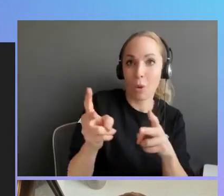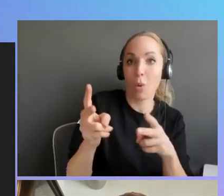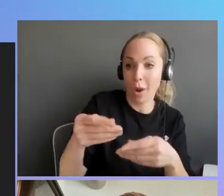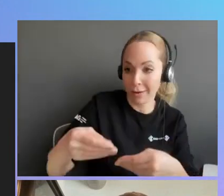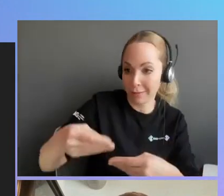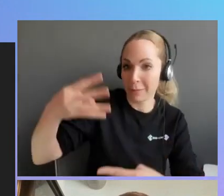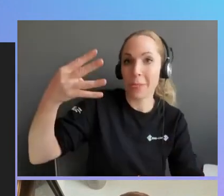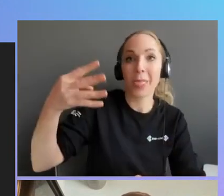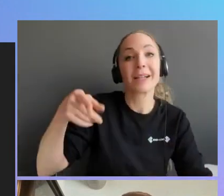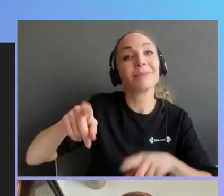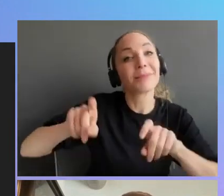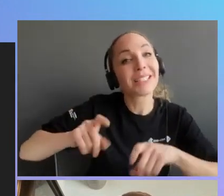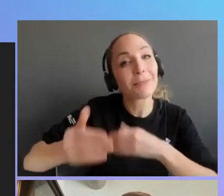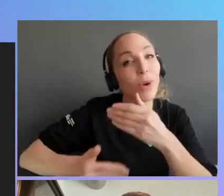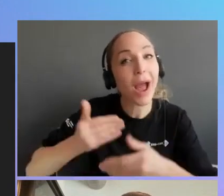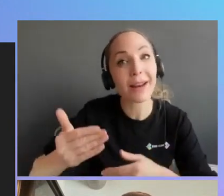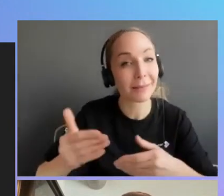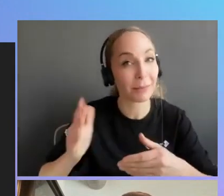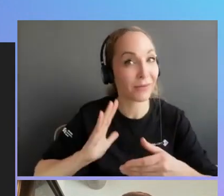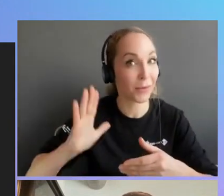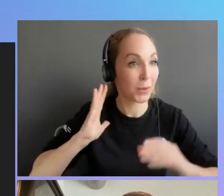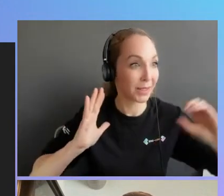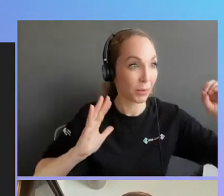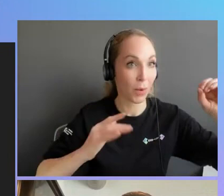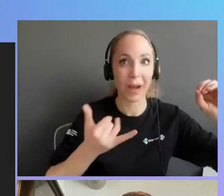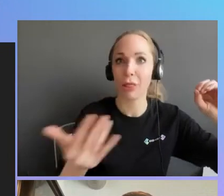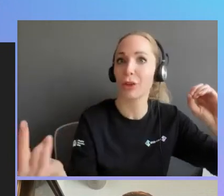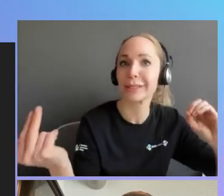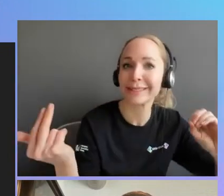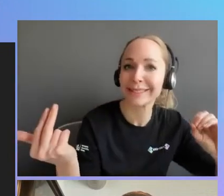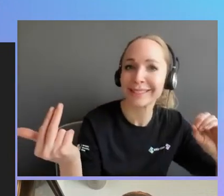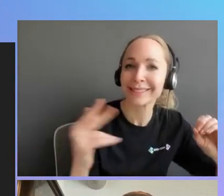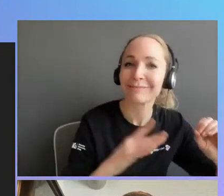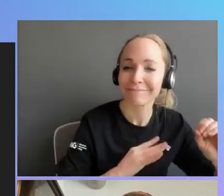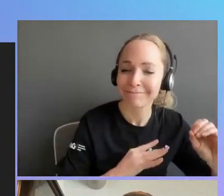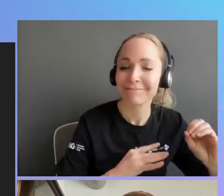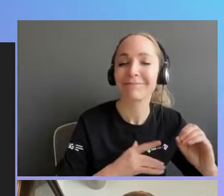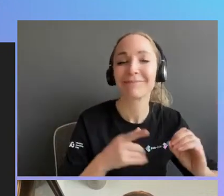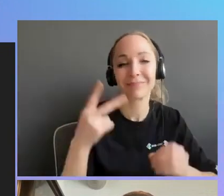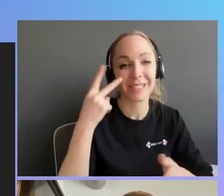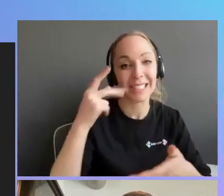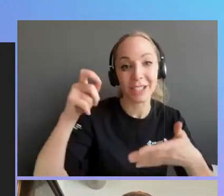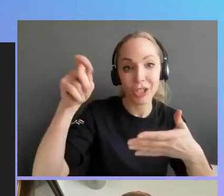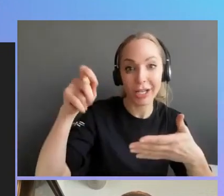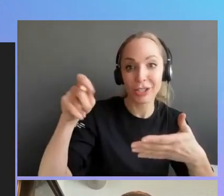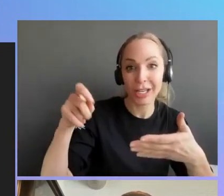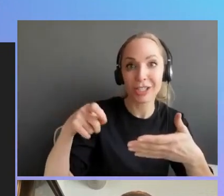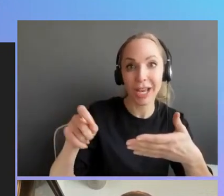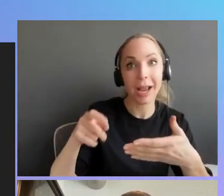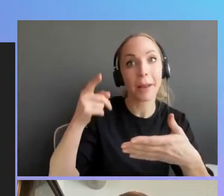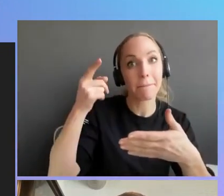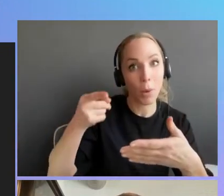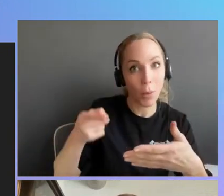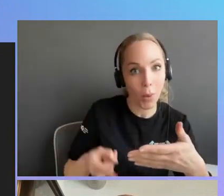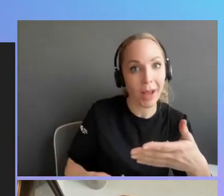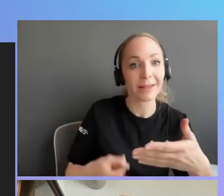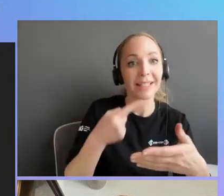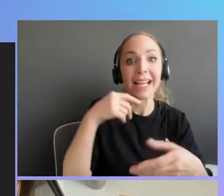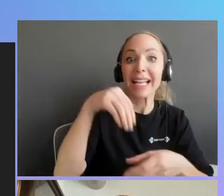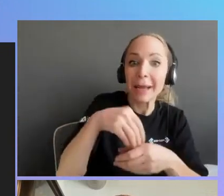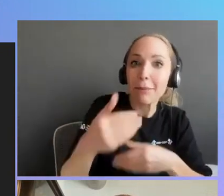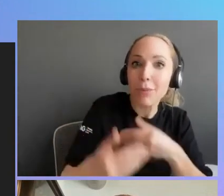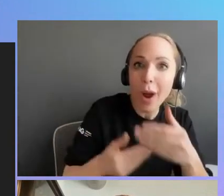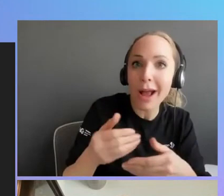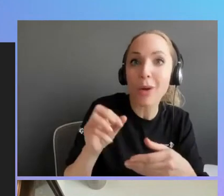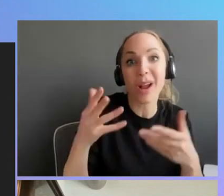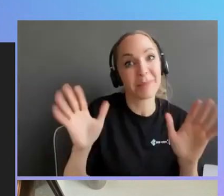to 13%. And you'll see that some of the checkpoints have been marked in progress or complete based on the intelligent guided